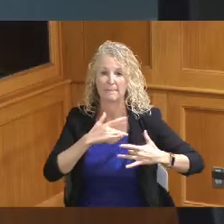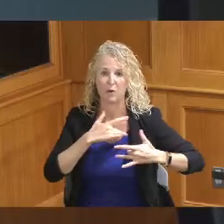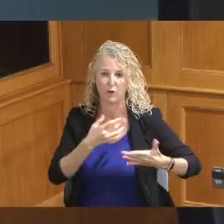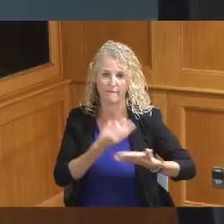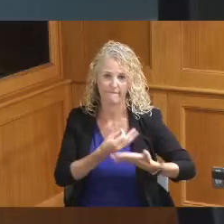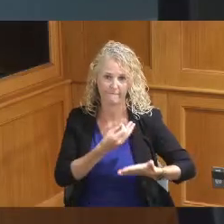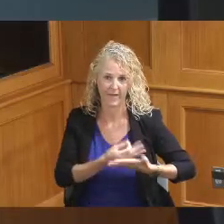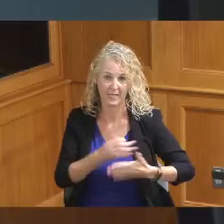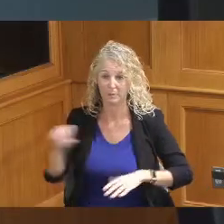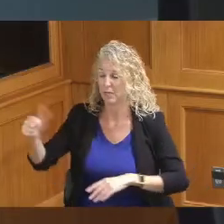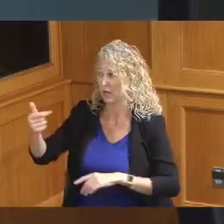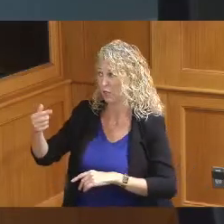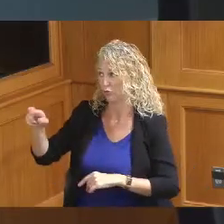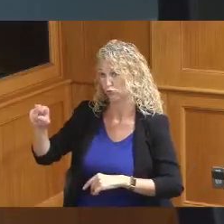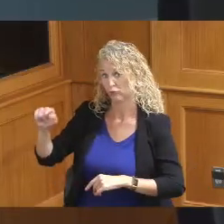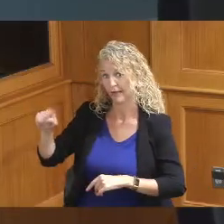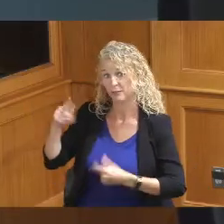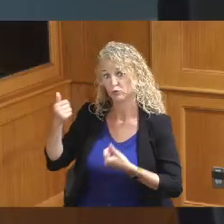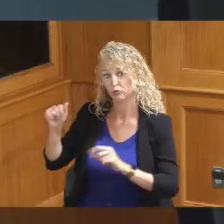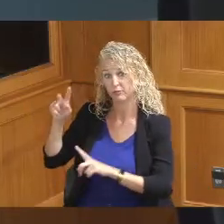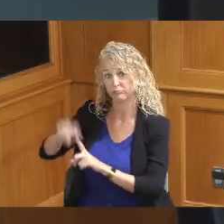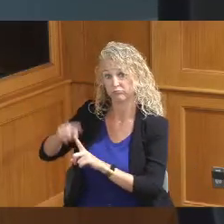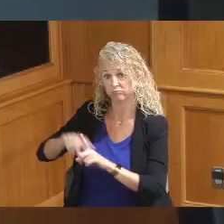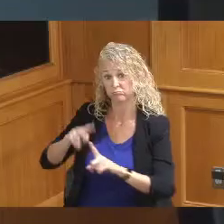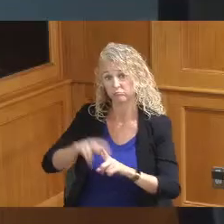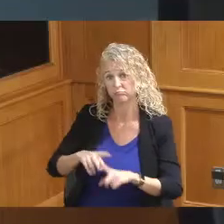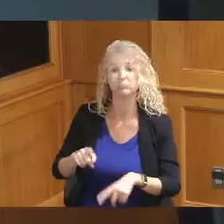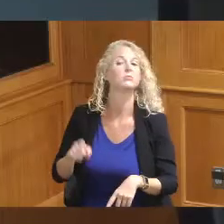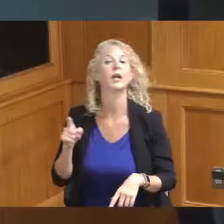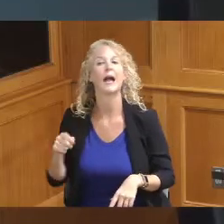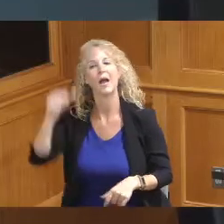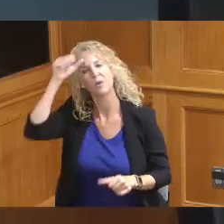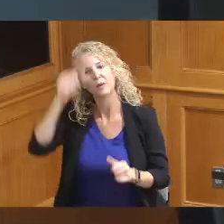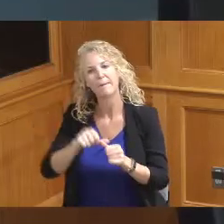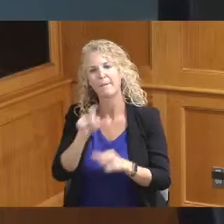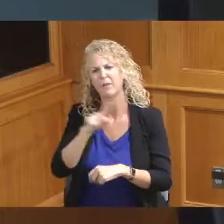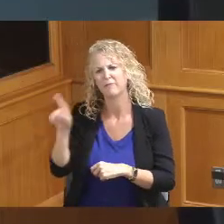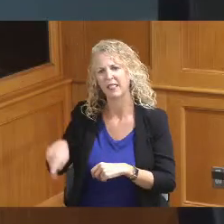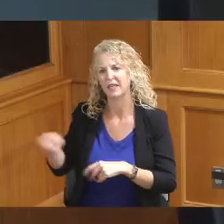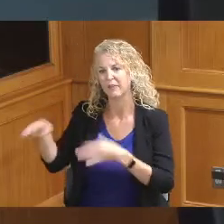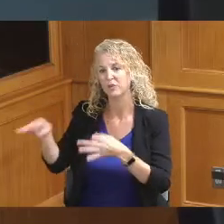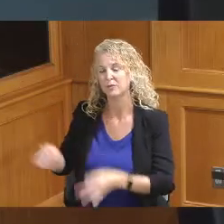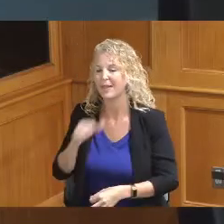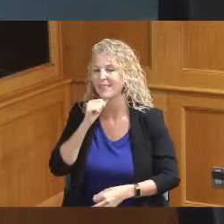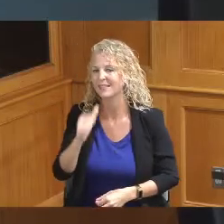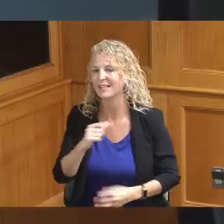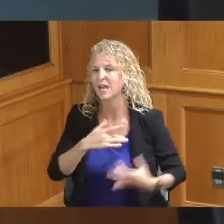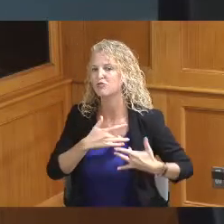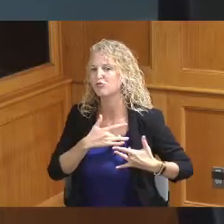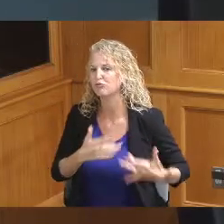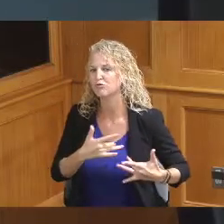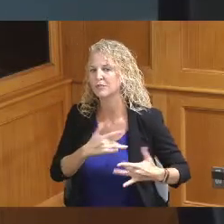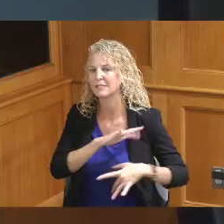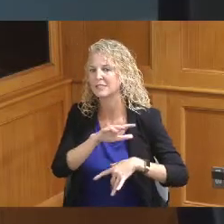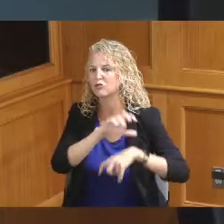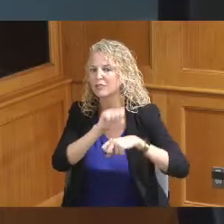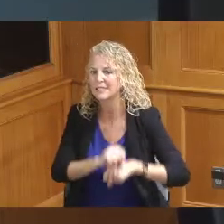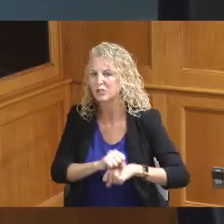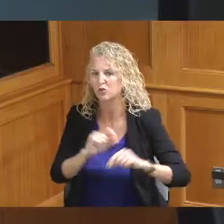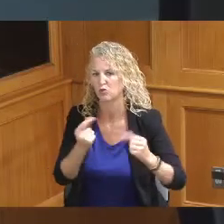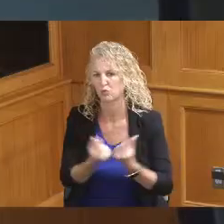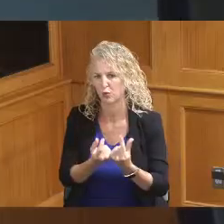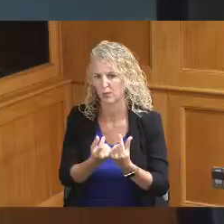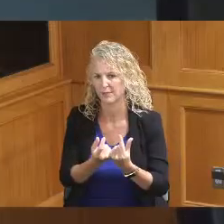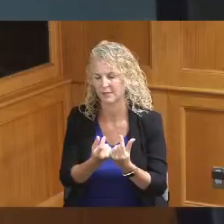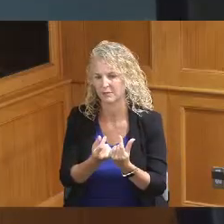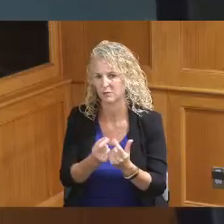going for all these grants. And you described this when we were in Philadelphia as these are not traditional groups that you would think